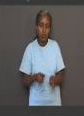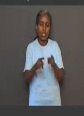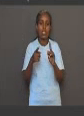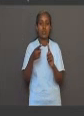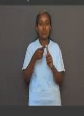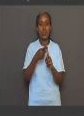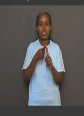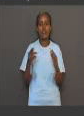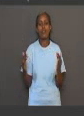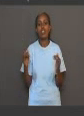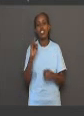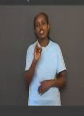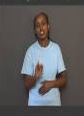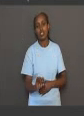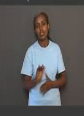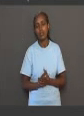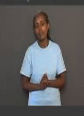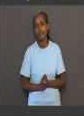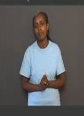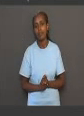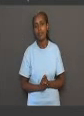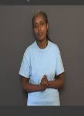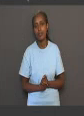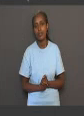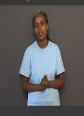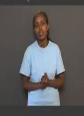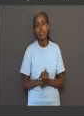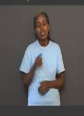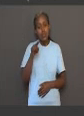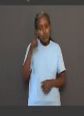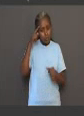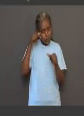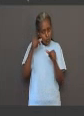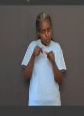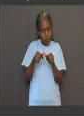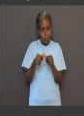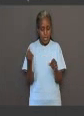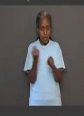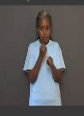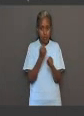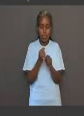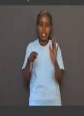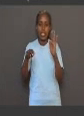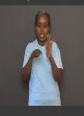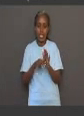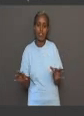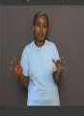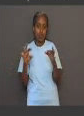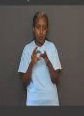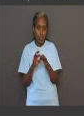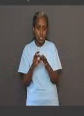positive integers. As long as you remember to make negative